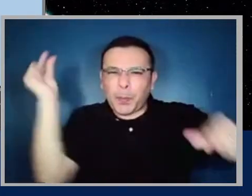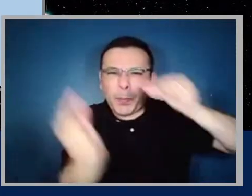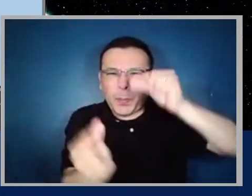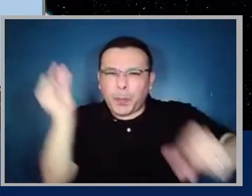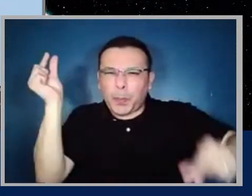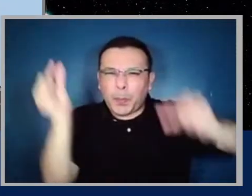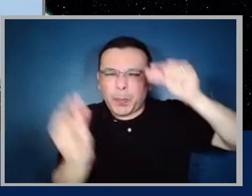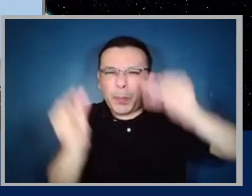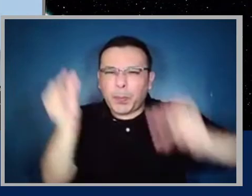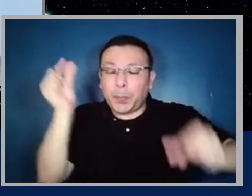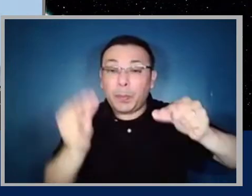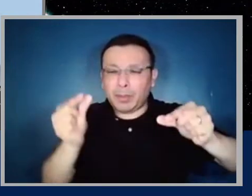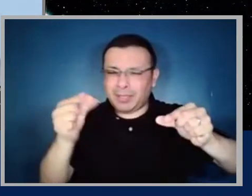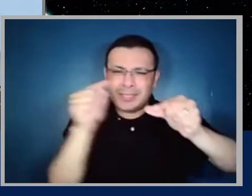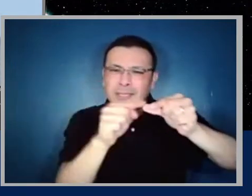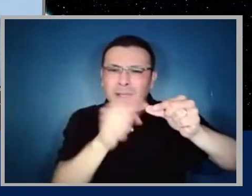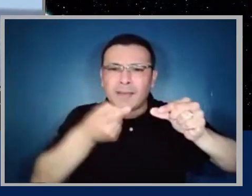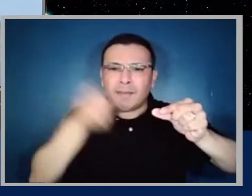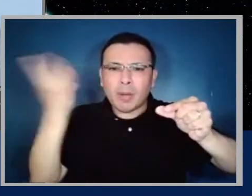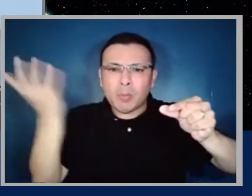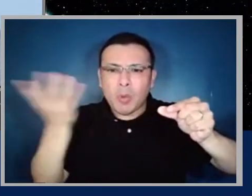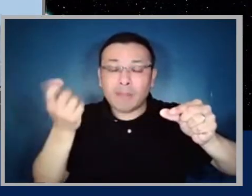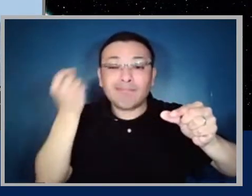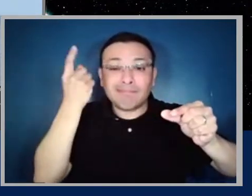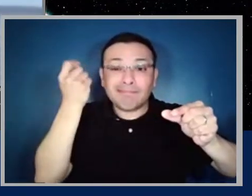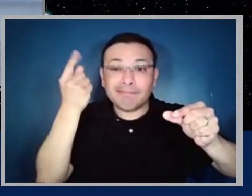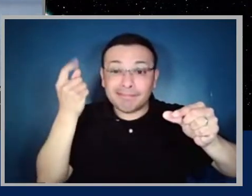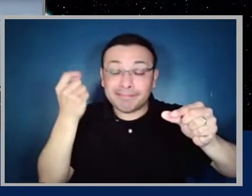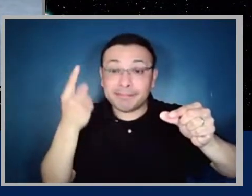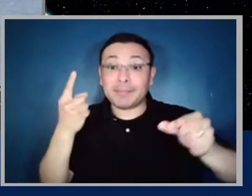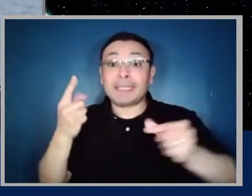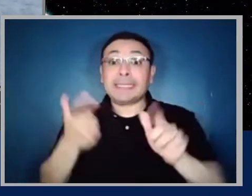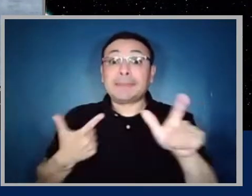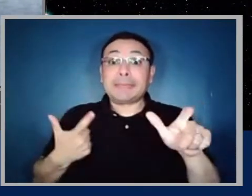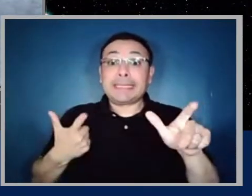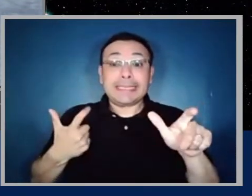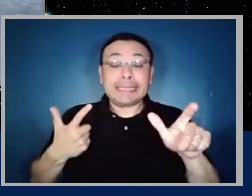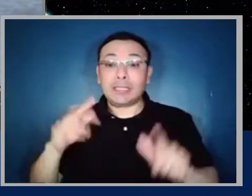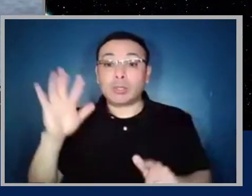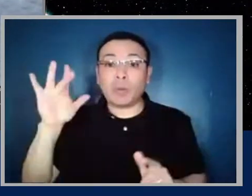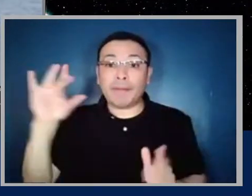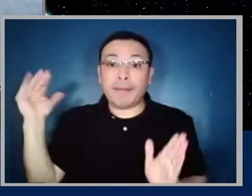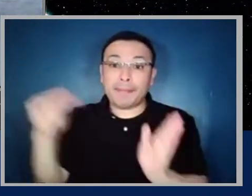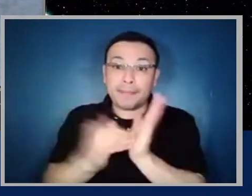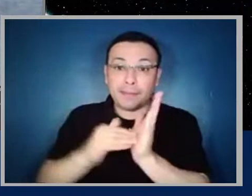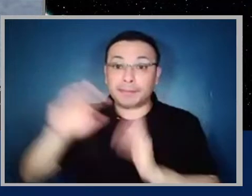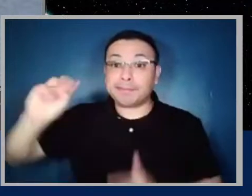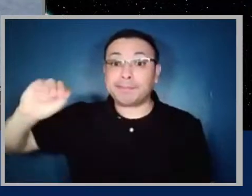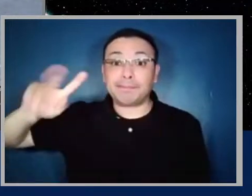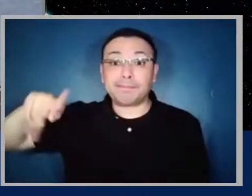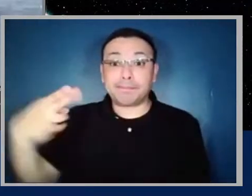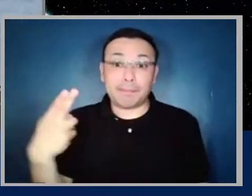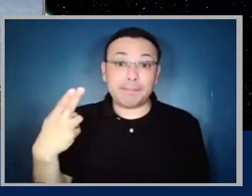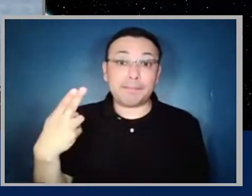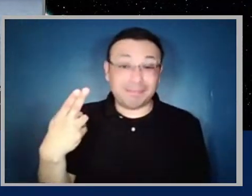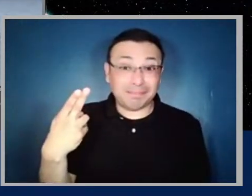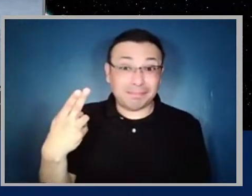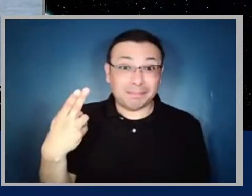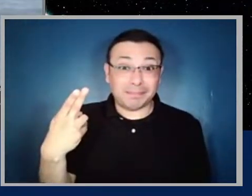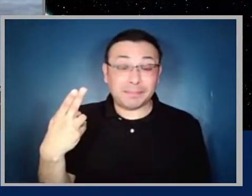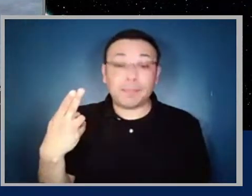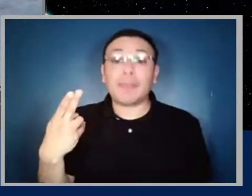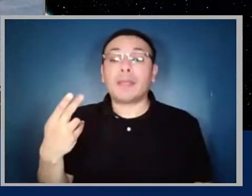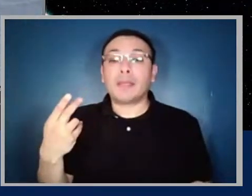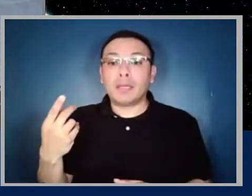debris is produced because we're coming in at 25,000 miles per hour. When it comes into the orbit, we do